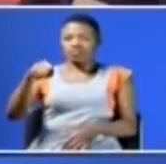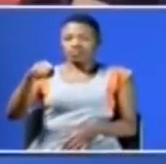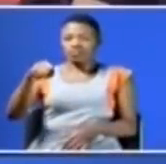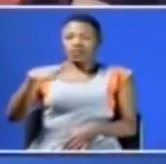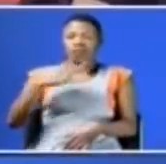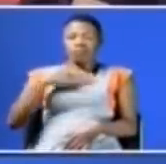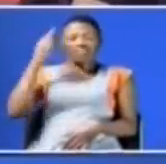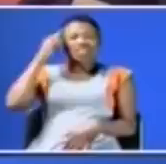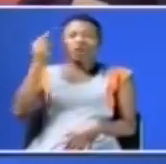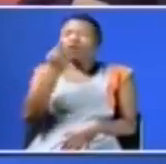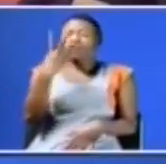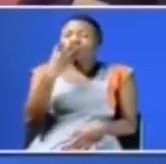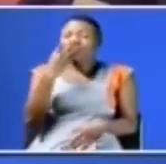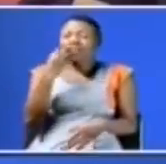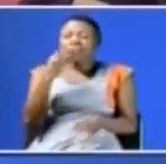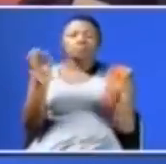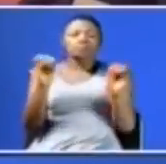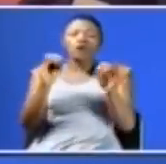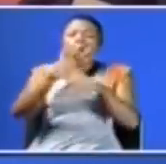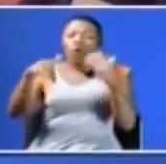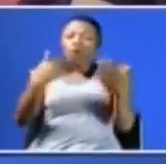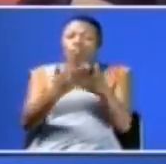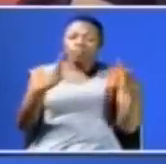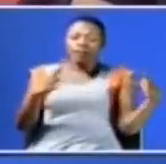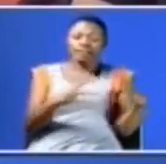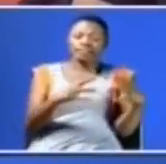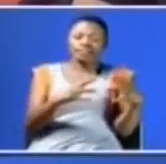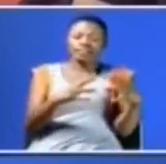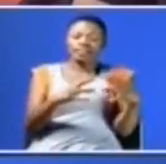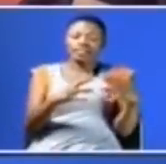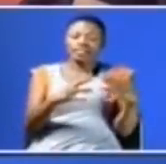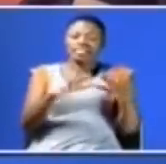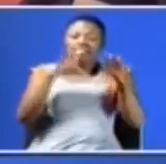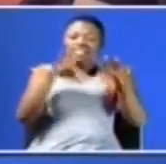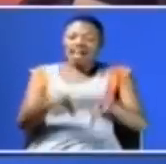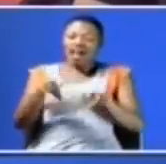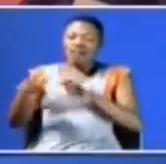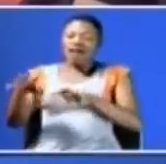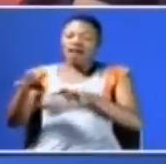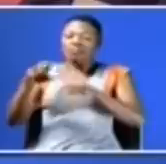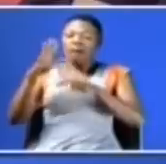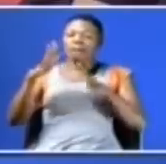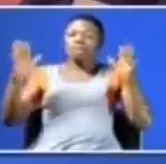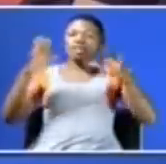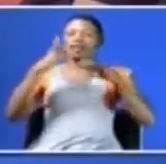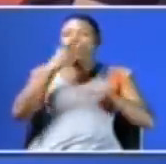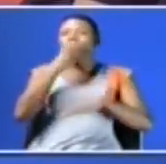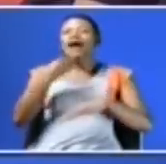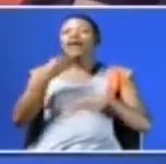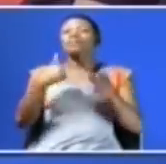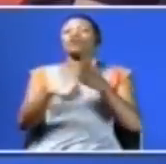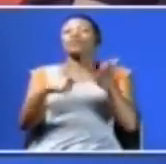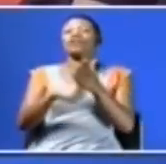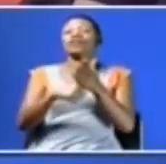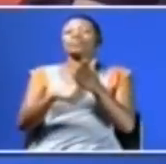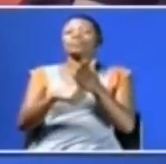it's not only ODM. In all our political parties, we still suffer the big man syndrome. The one who's If the parties